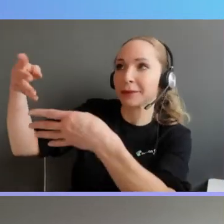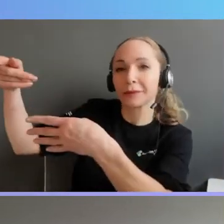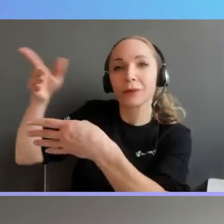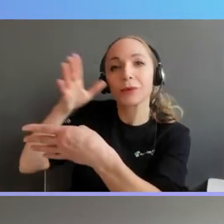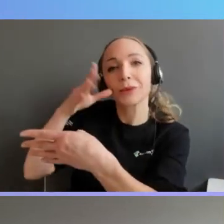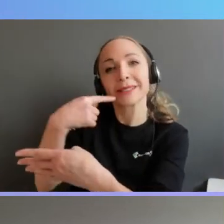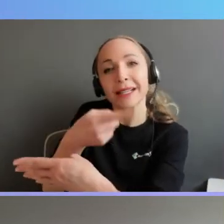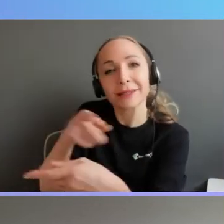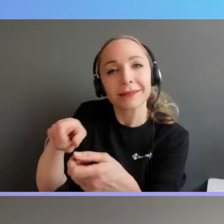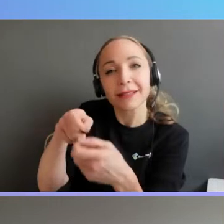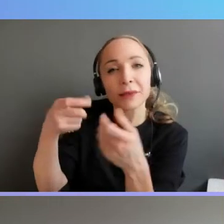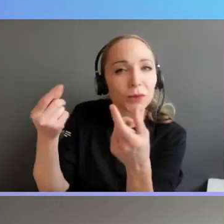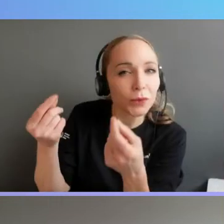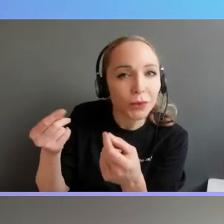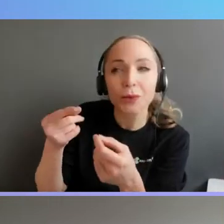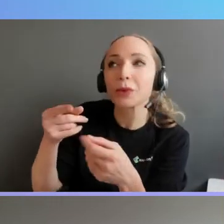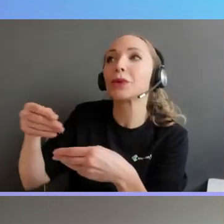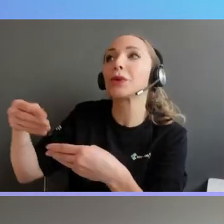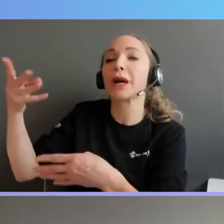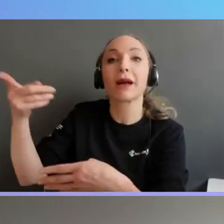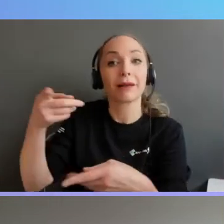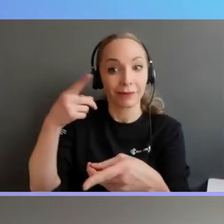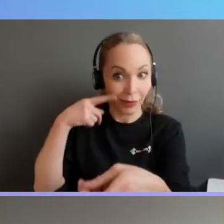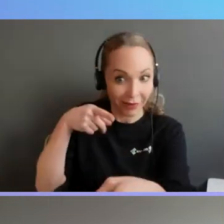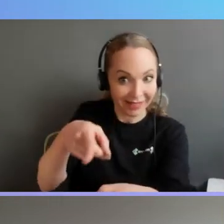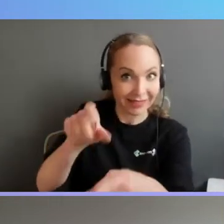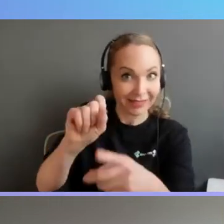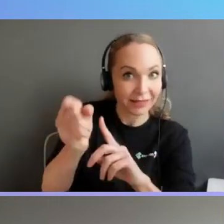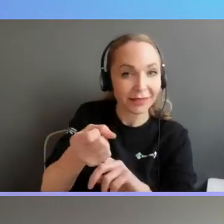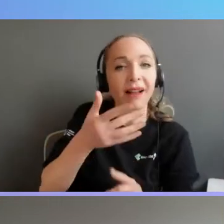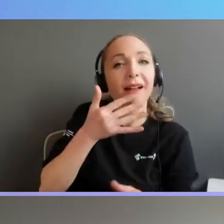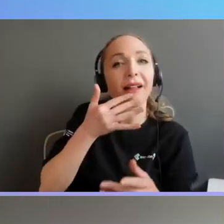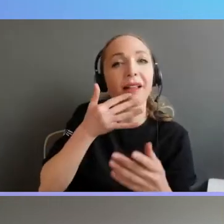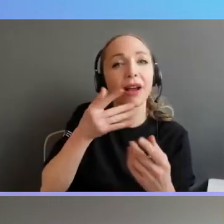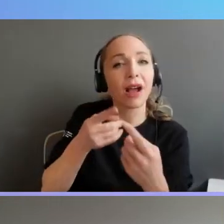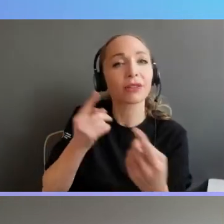issue and how to fix it.